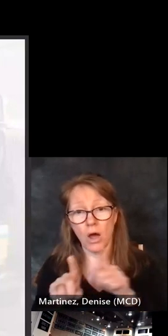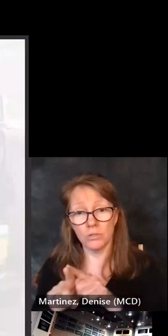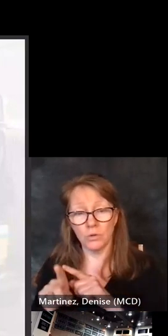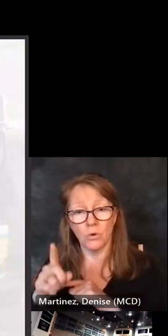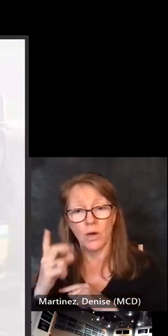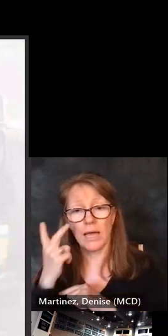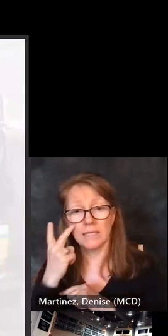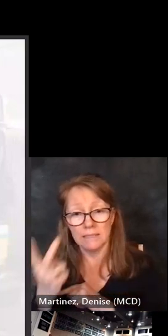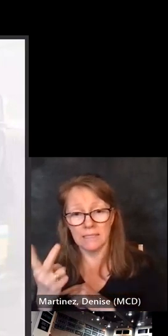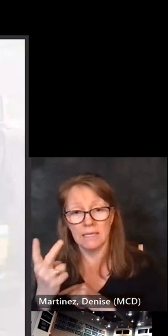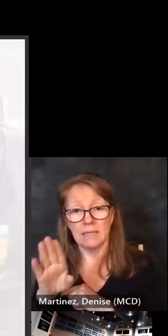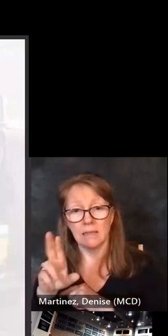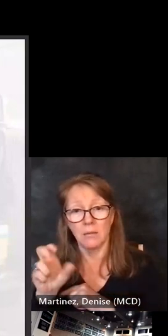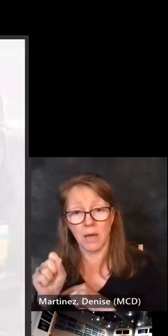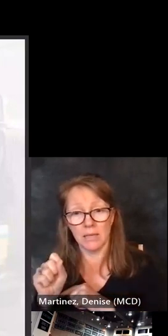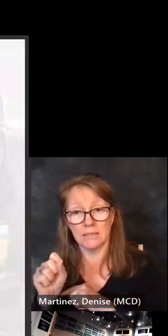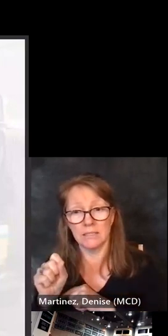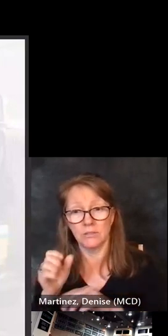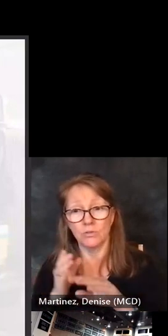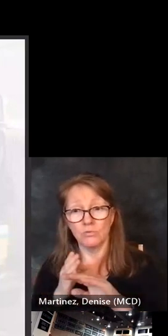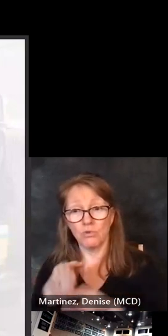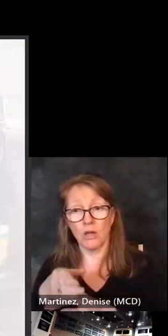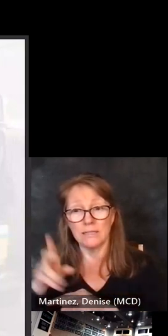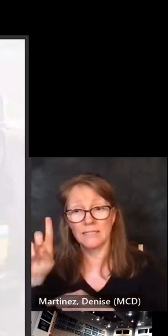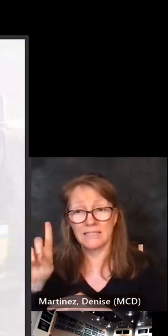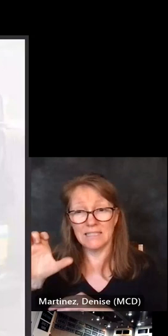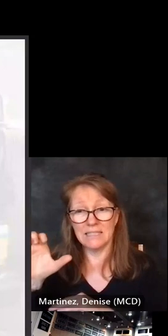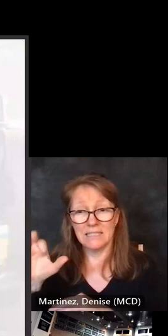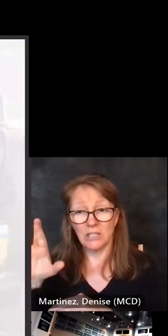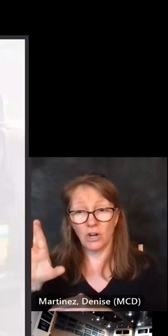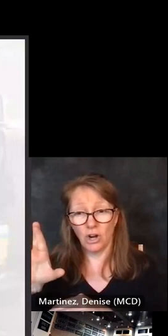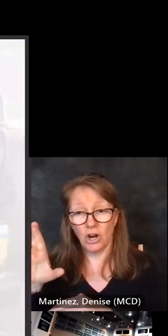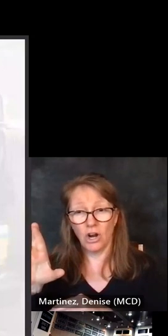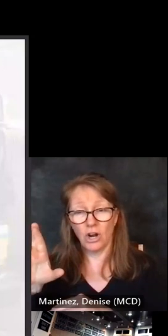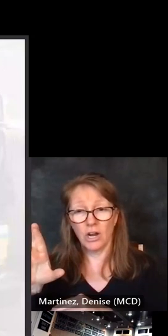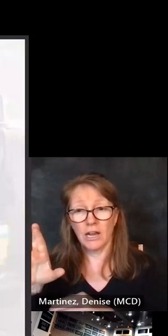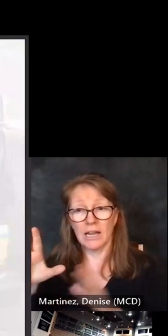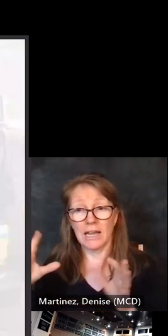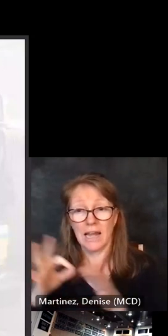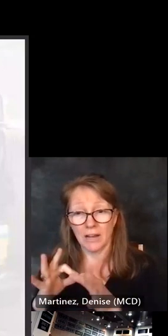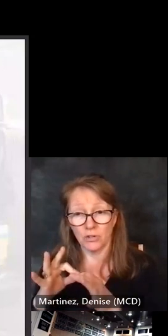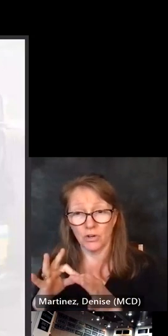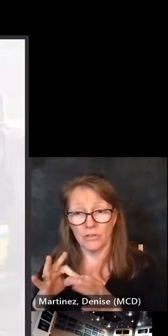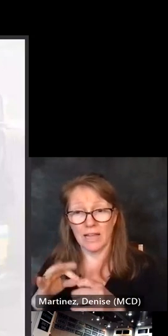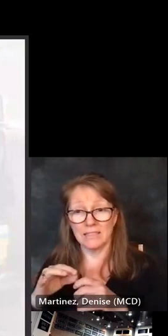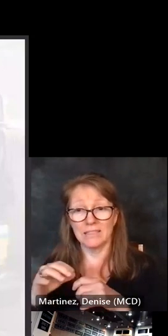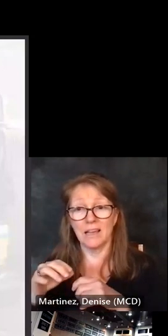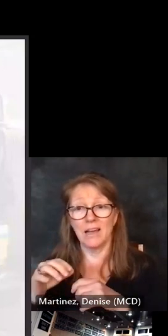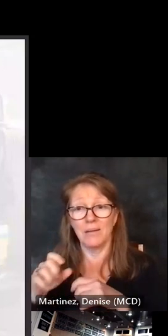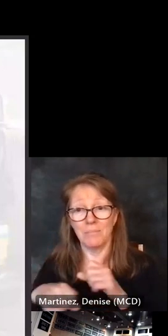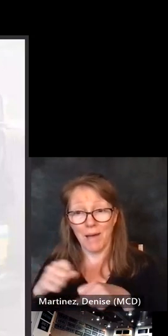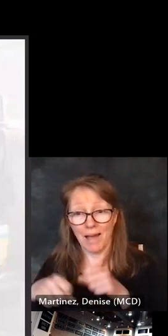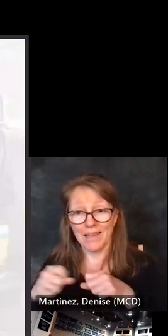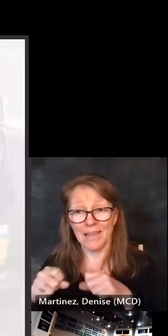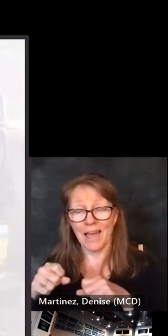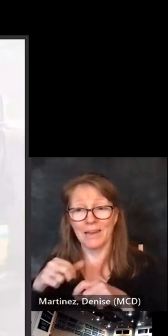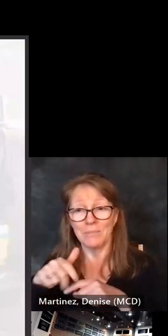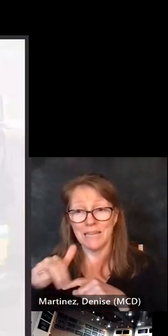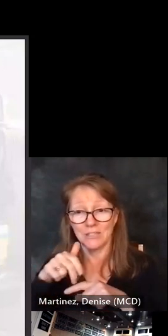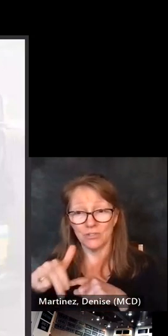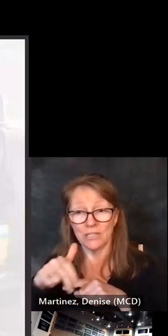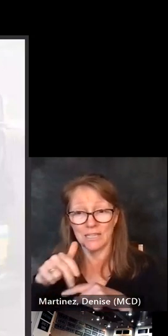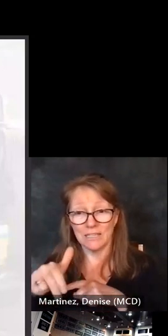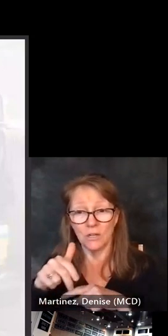cutting across the GCR connector, which is a bike path and a pedestrian path. What do you plan to do to prevent